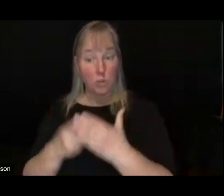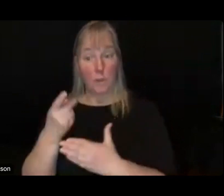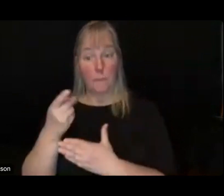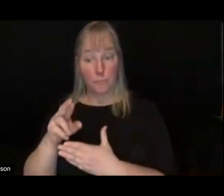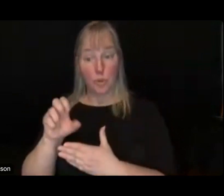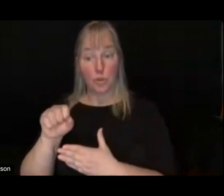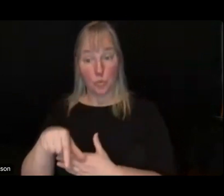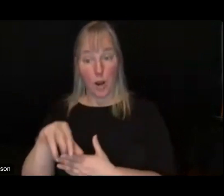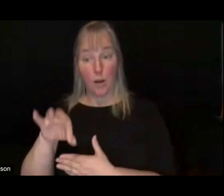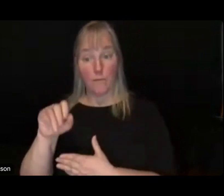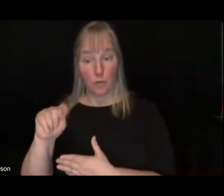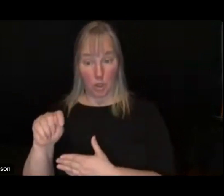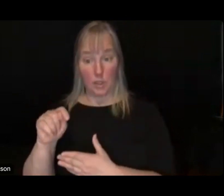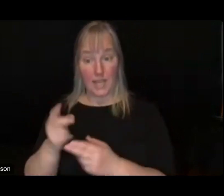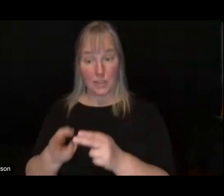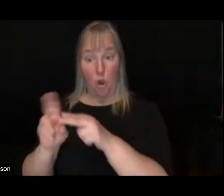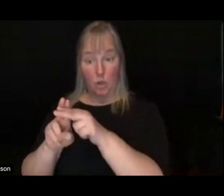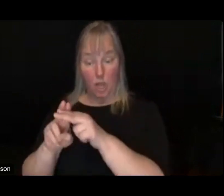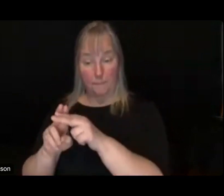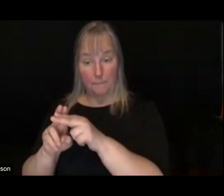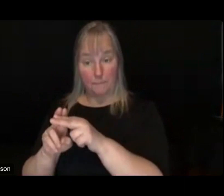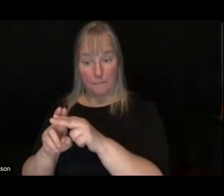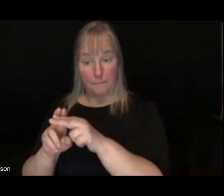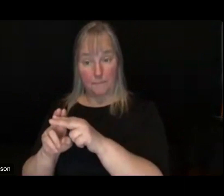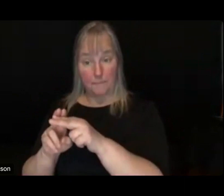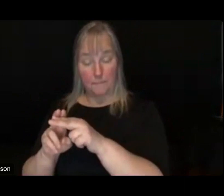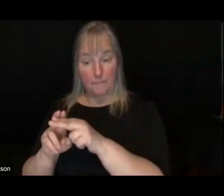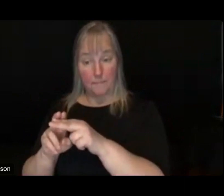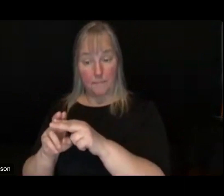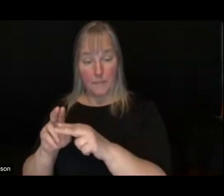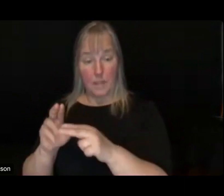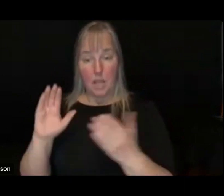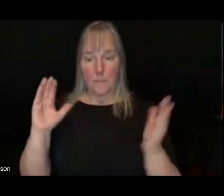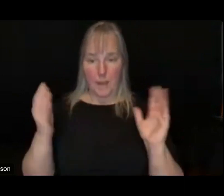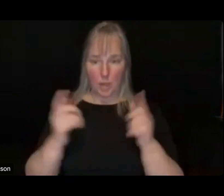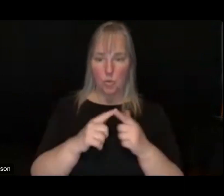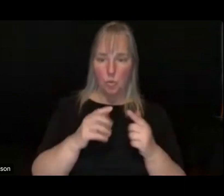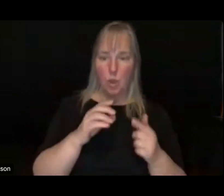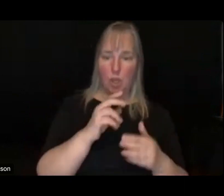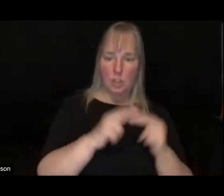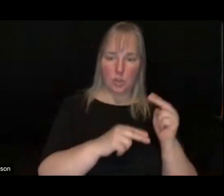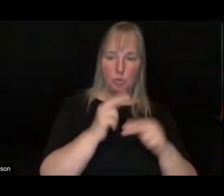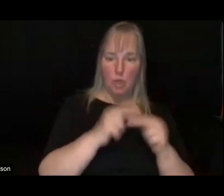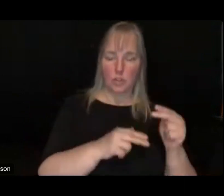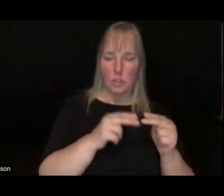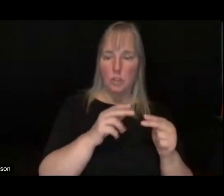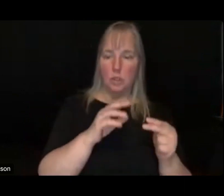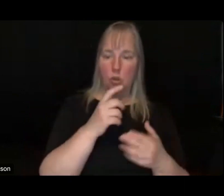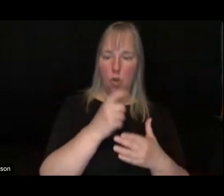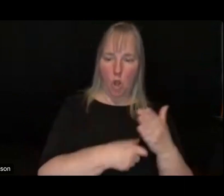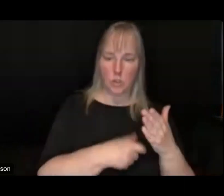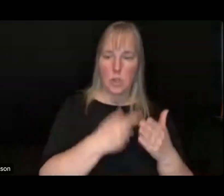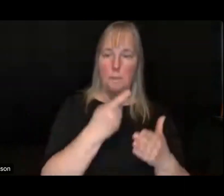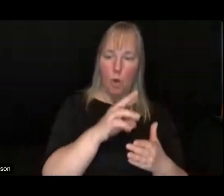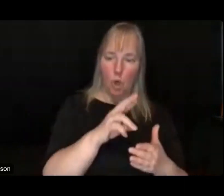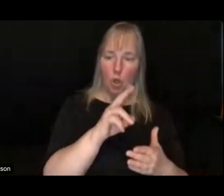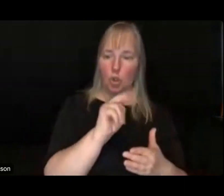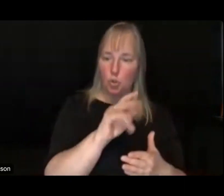up, as opposed to is the construction cost per unit sold gone